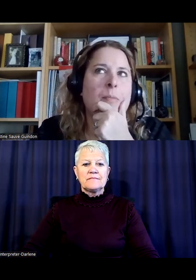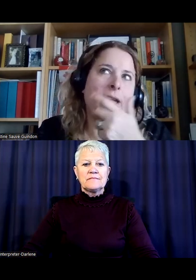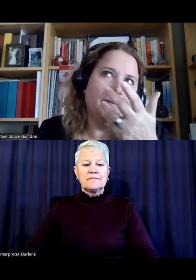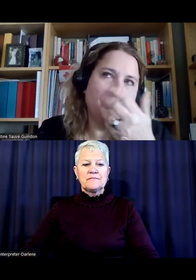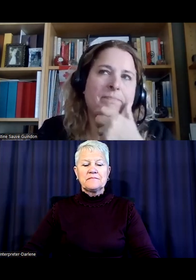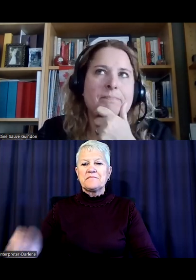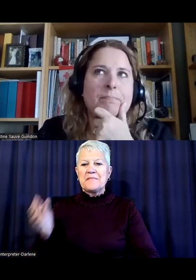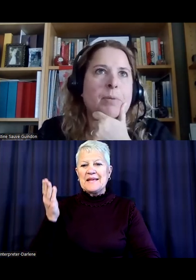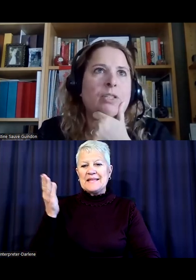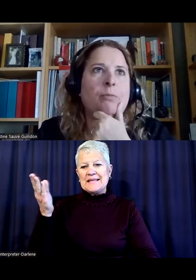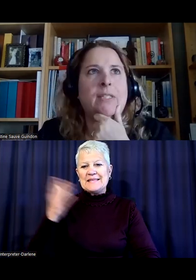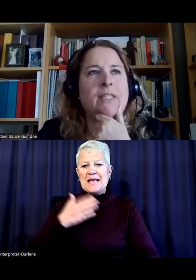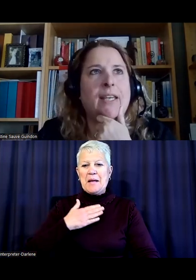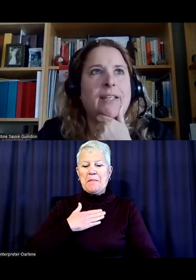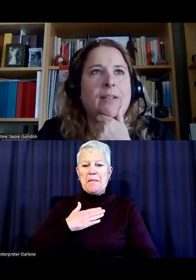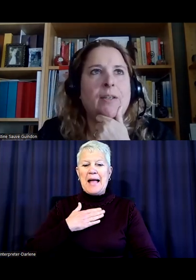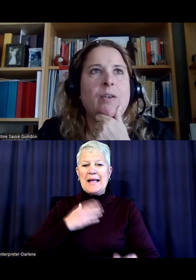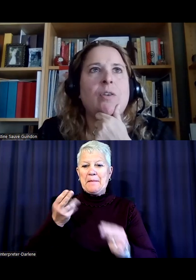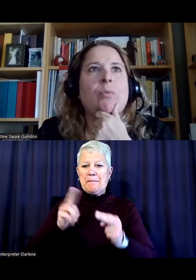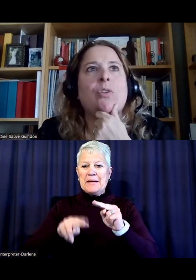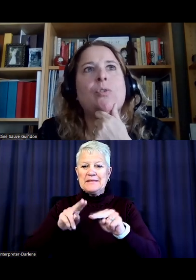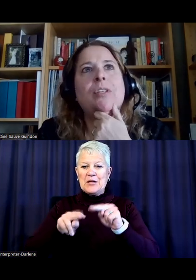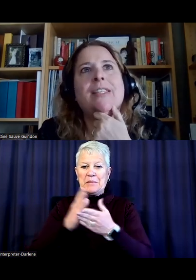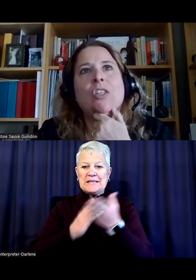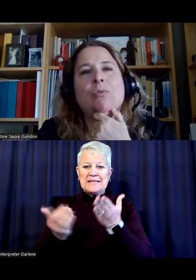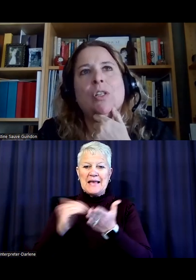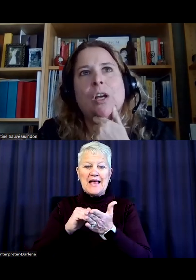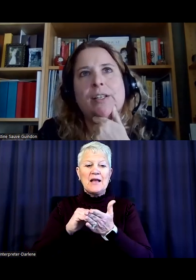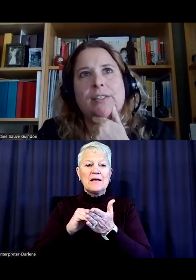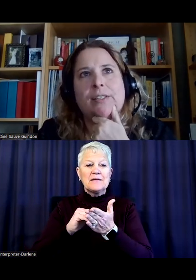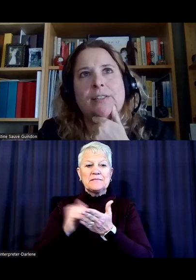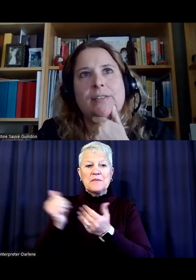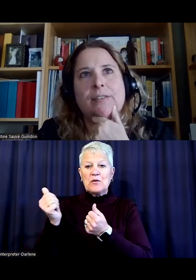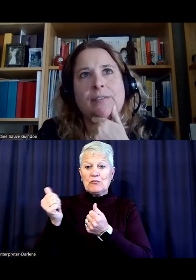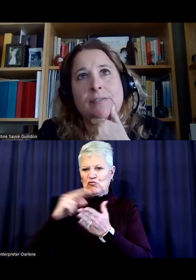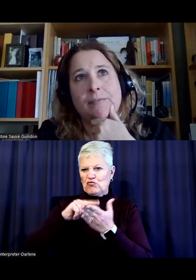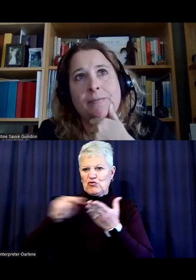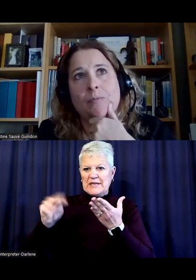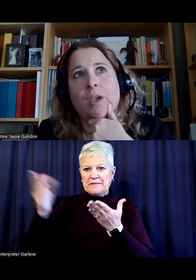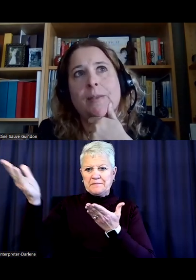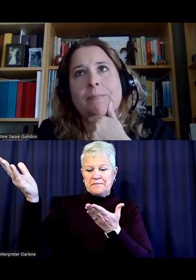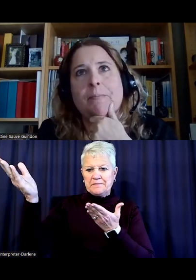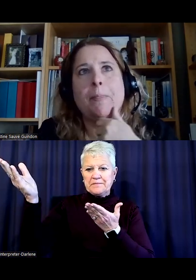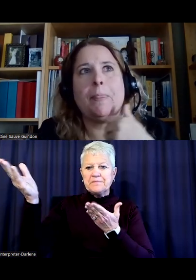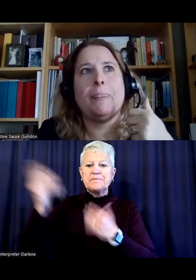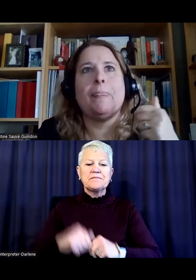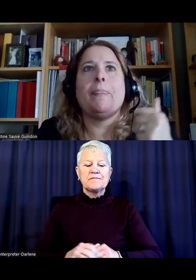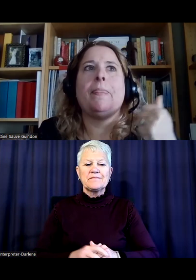Here are my puzzle pieces again. With dual sensory loss, right?